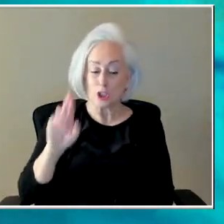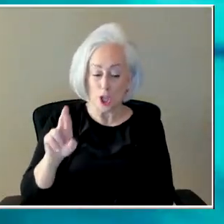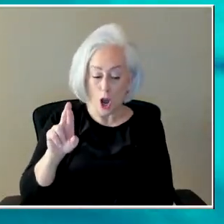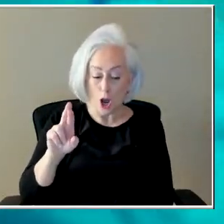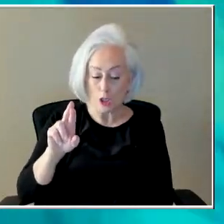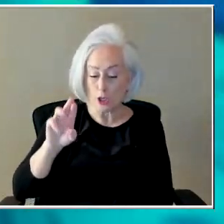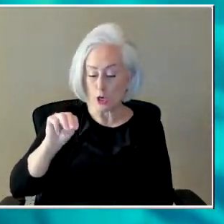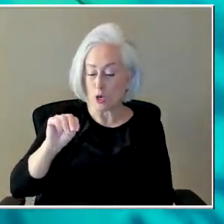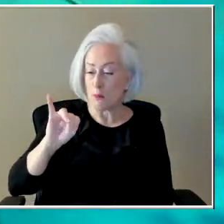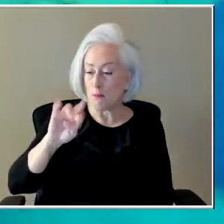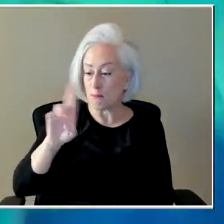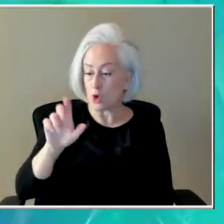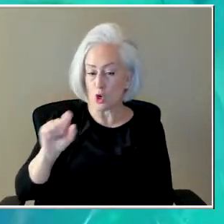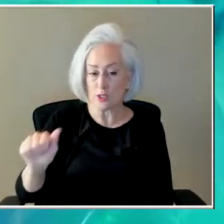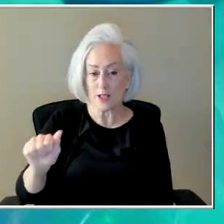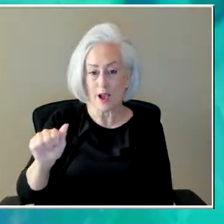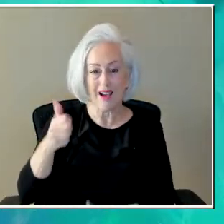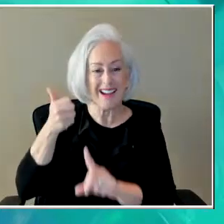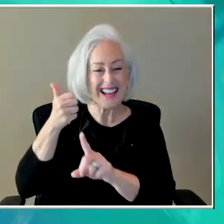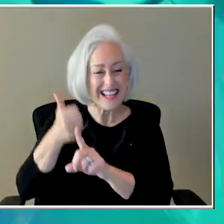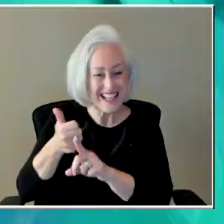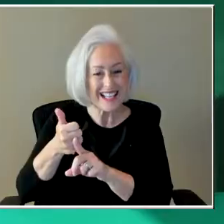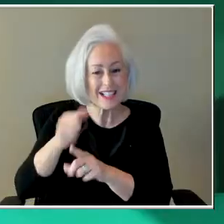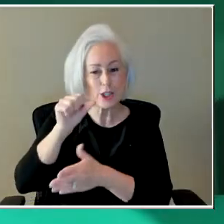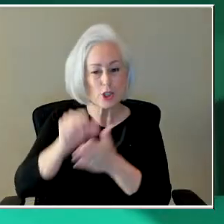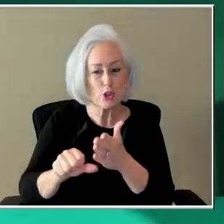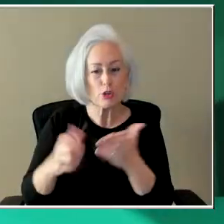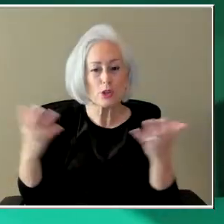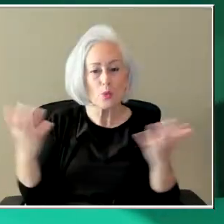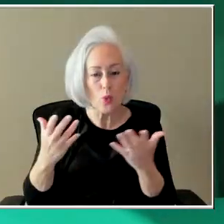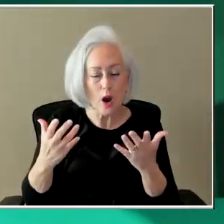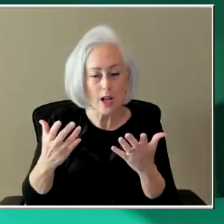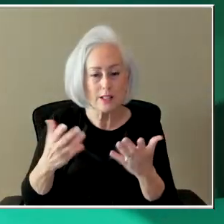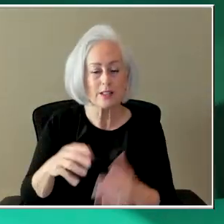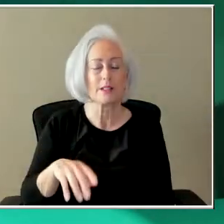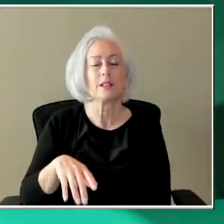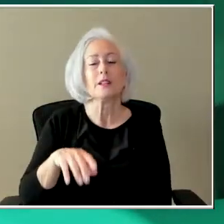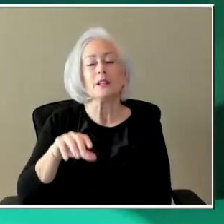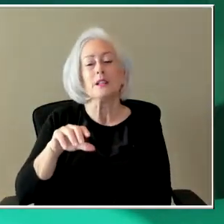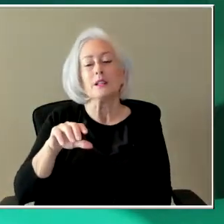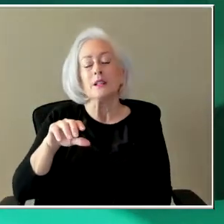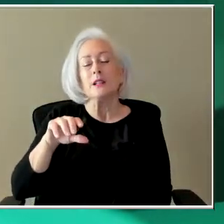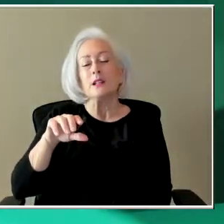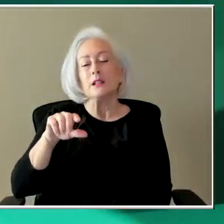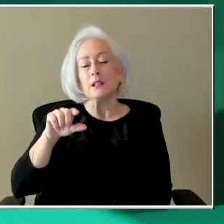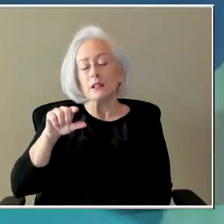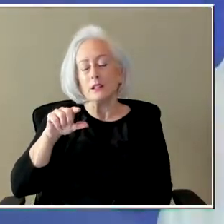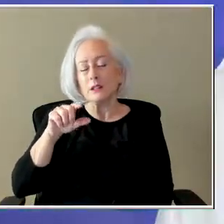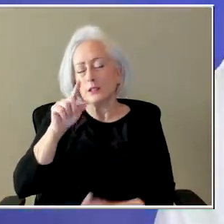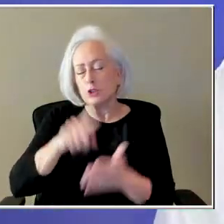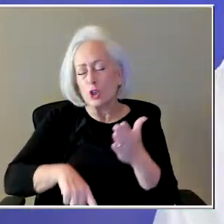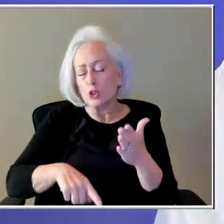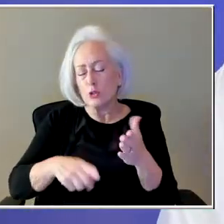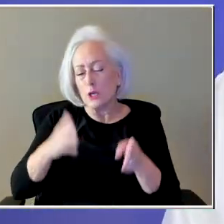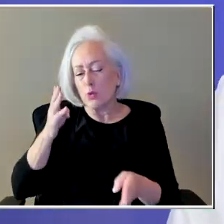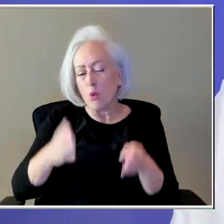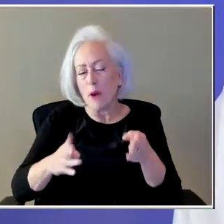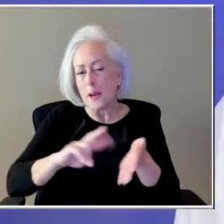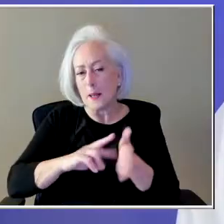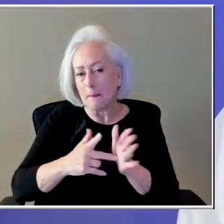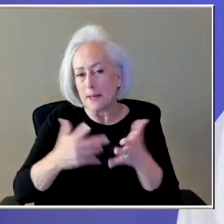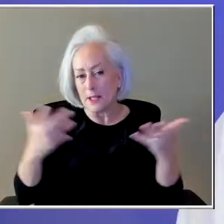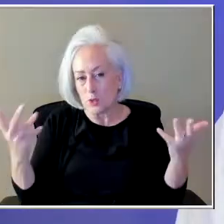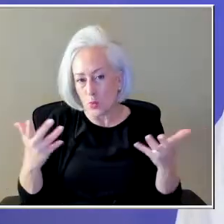Dr. Mirza, when we say robotic surgery, what kind of robots are we talking about? So specifically for what we do